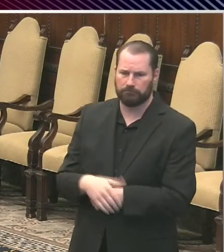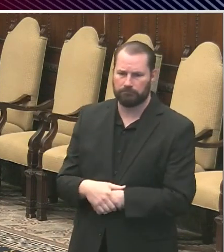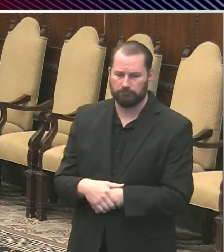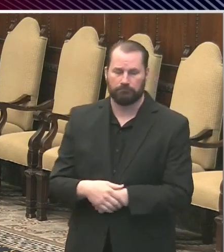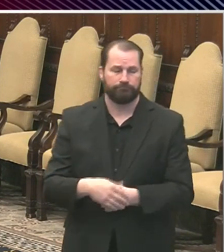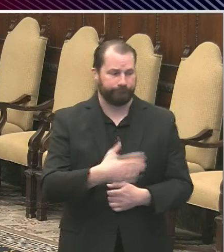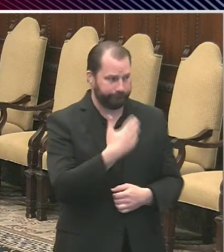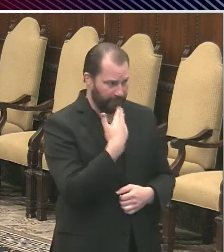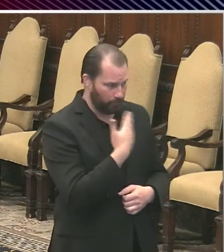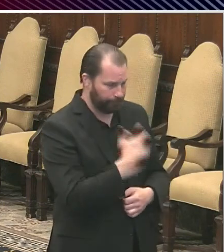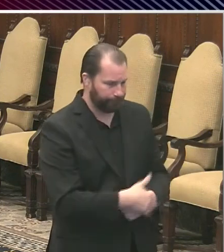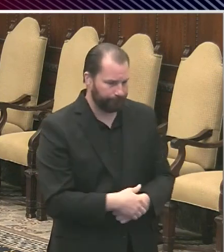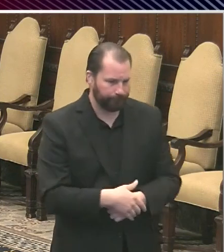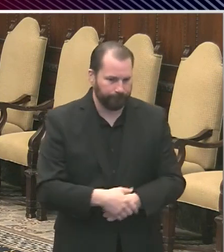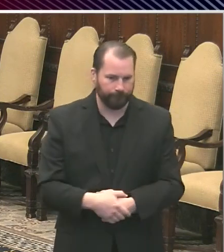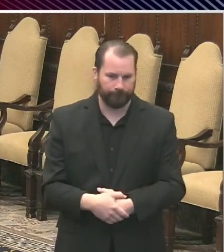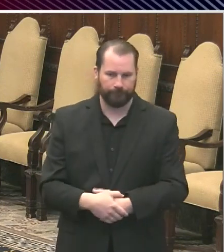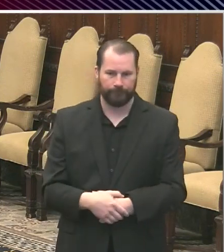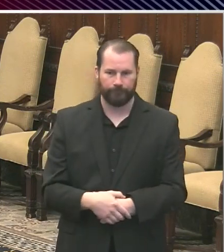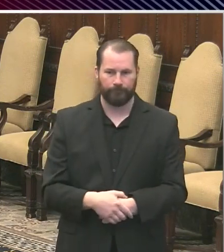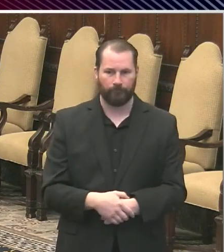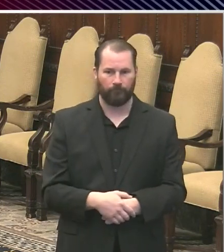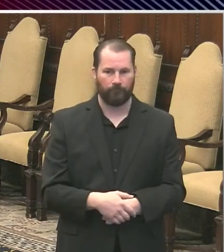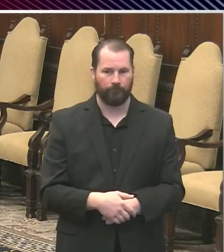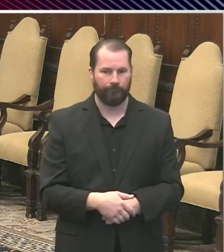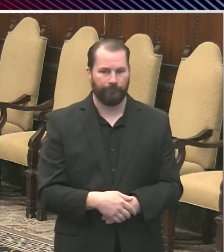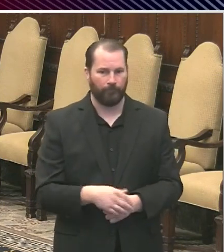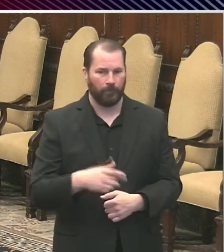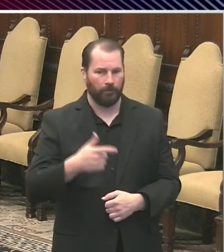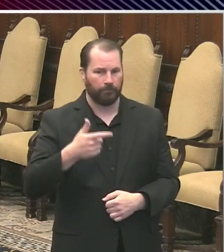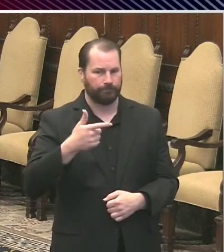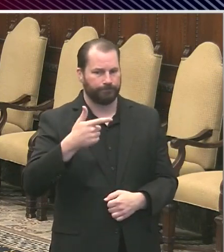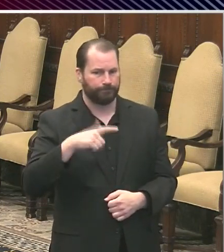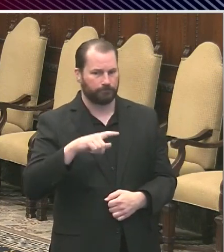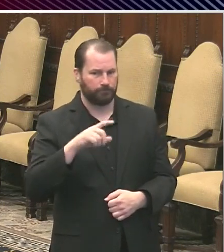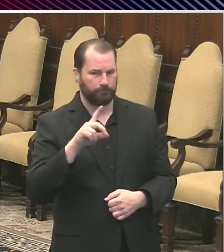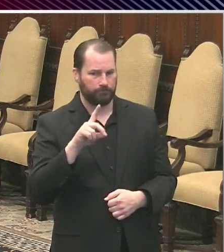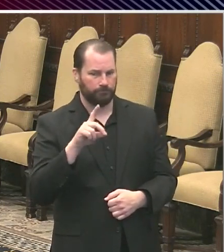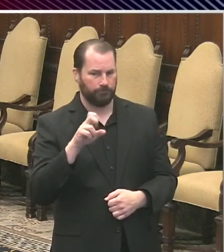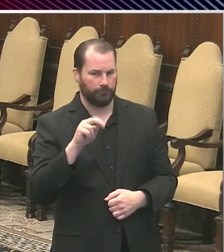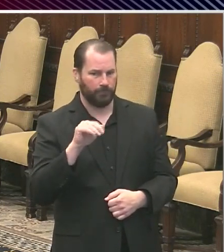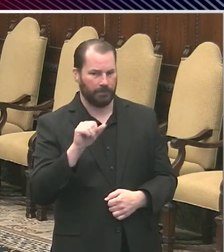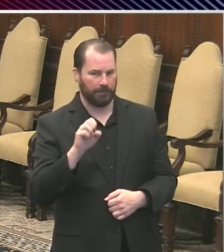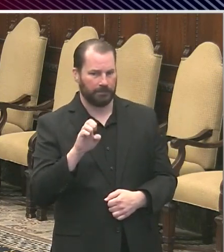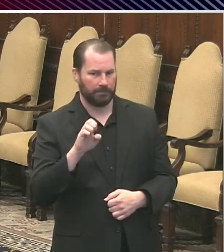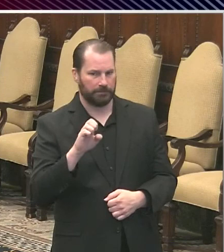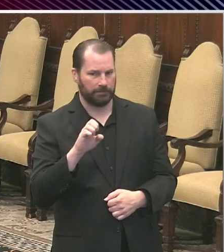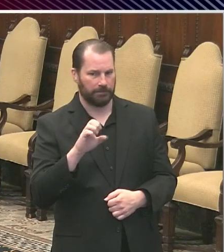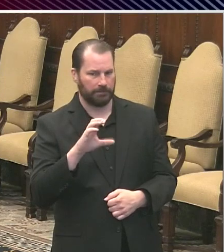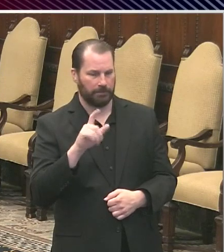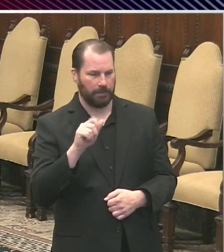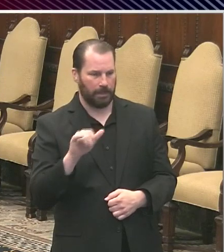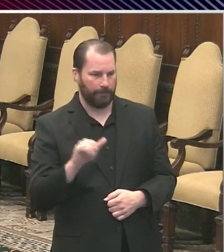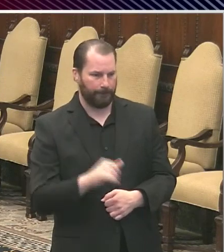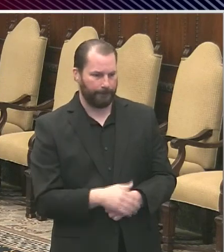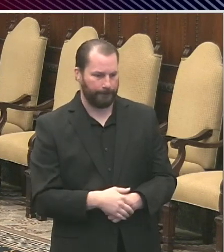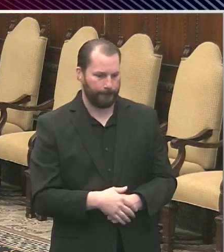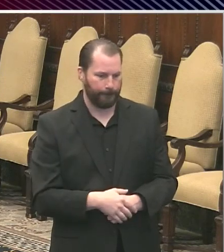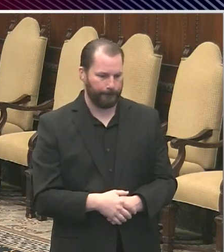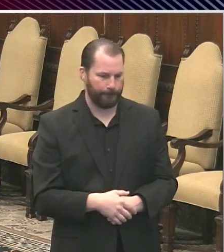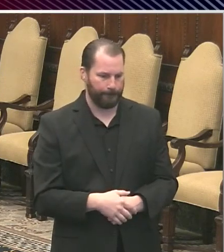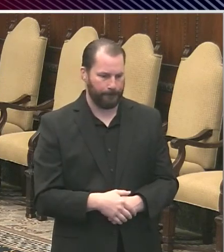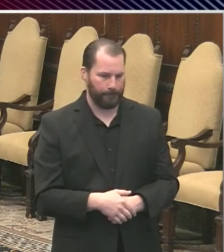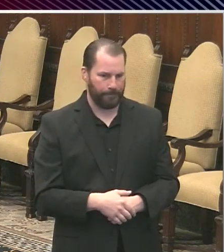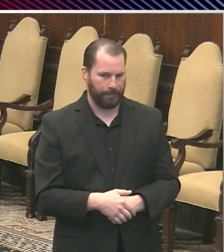Thanks, Pat. We're going to go back to Denise Clay. Wow. I heard him just die. Yes. When